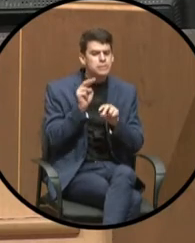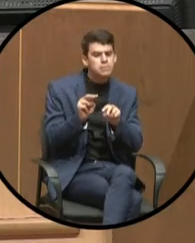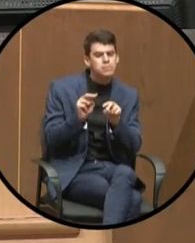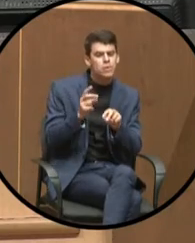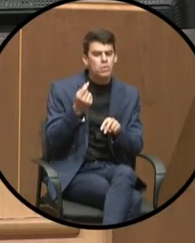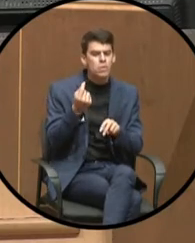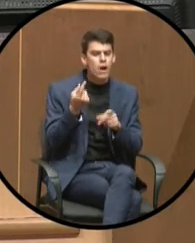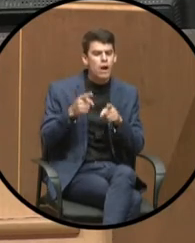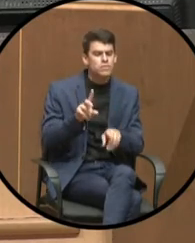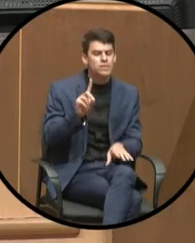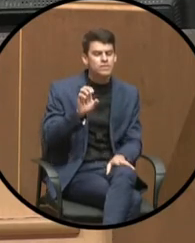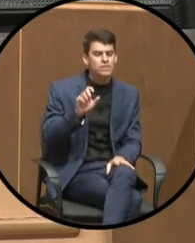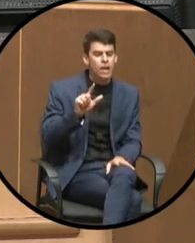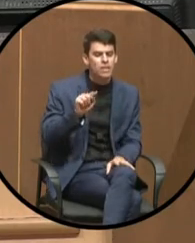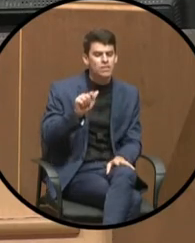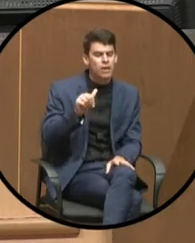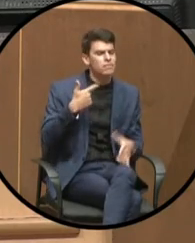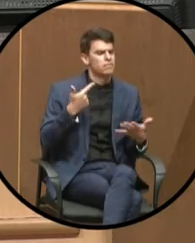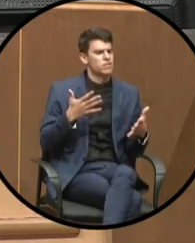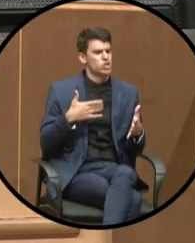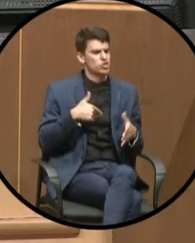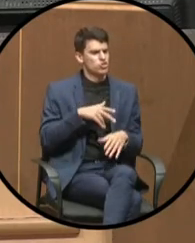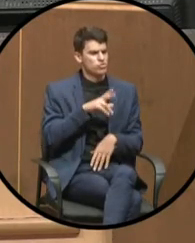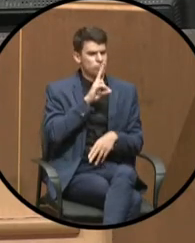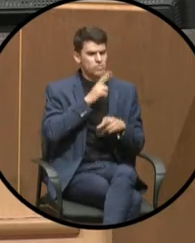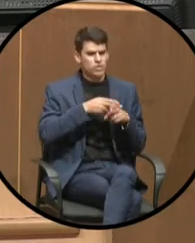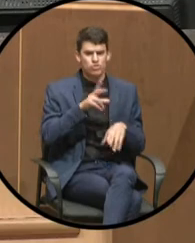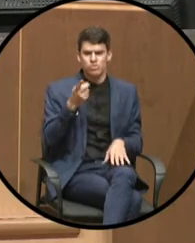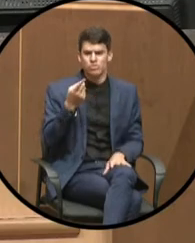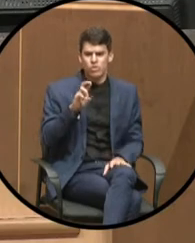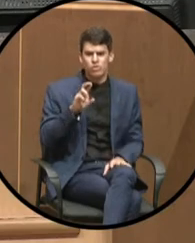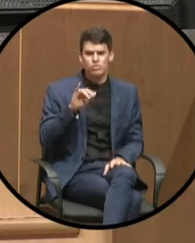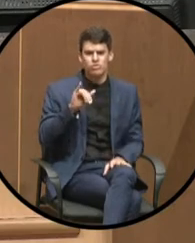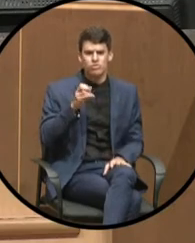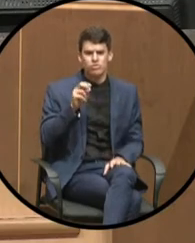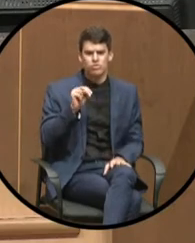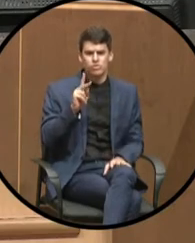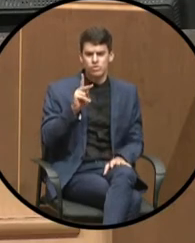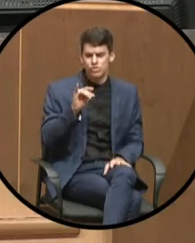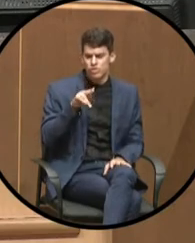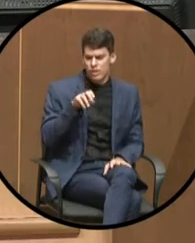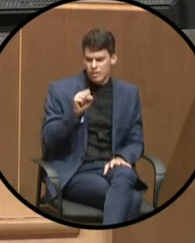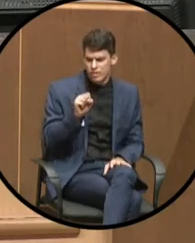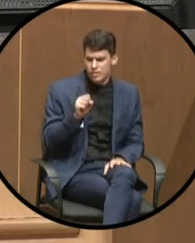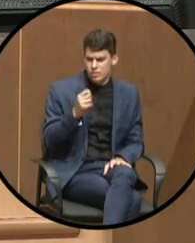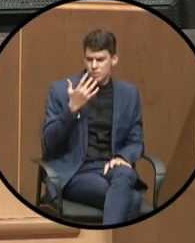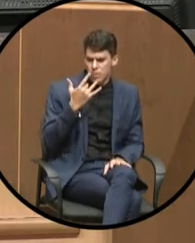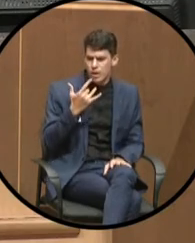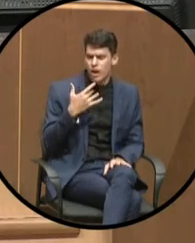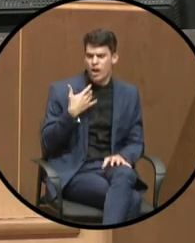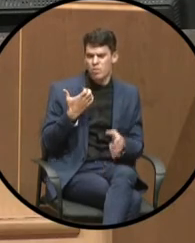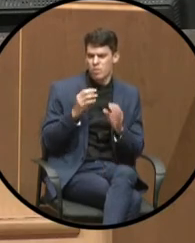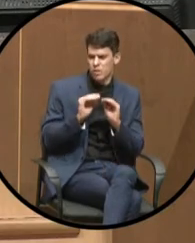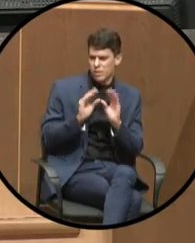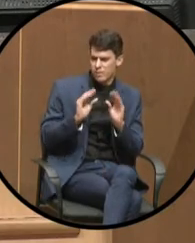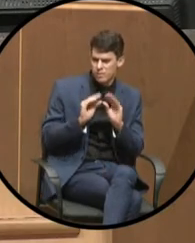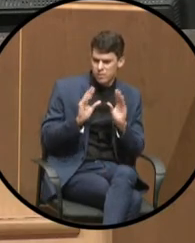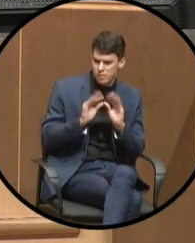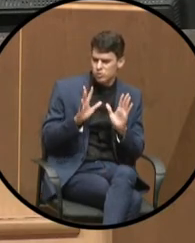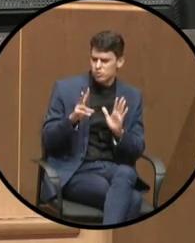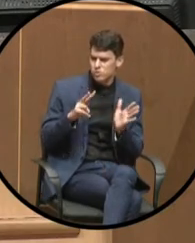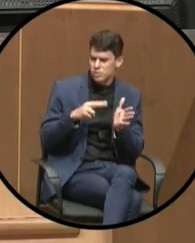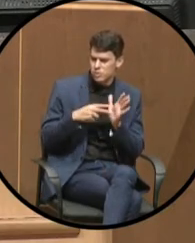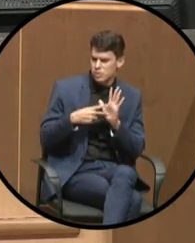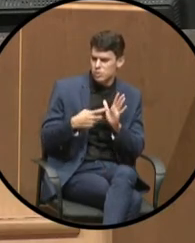Exactly. I think I mentioned this, Dr. Jenkins, when I was asking questions, because I wanted clarification of exactly what